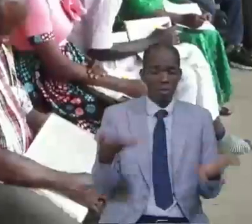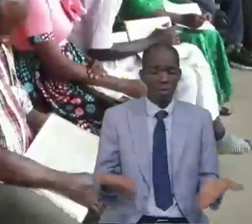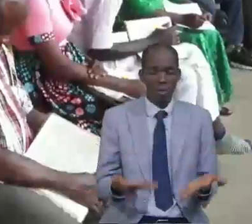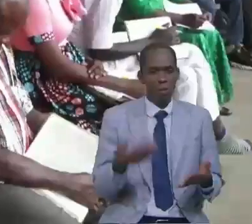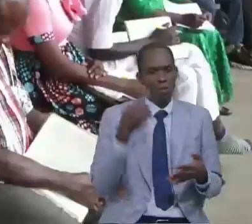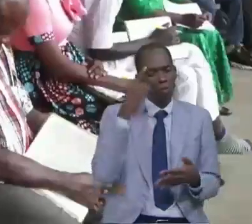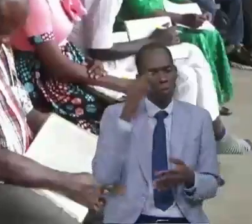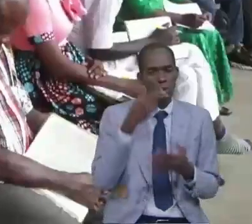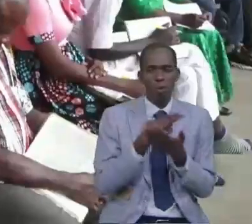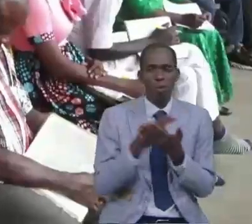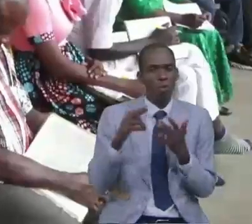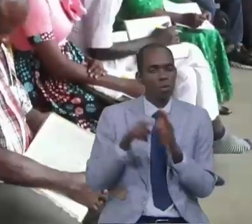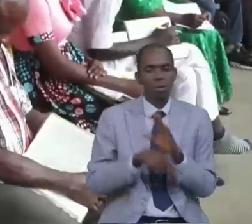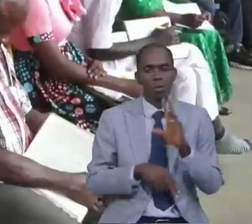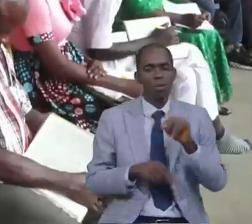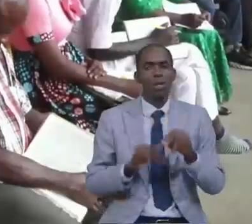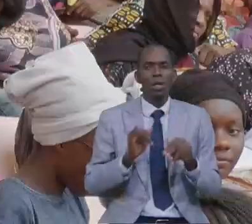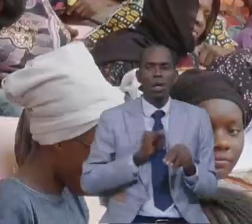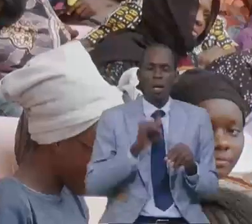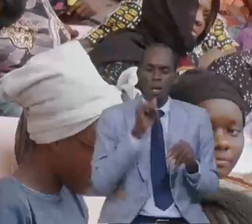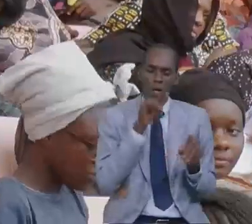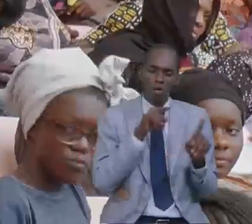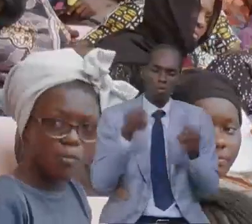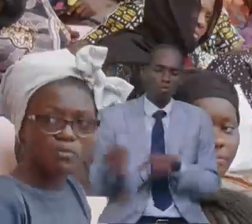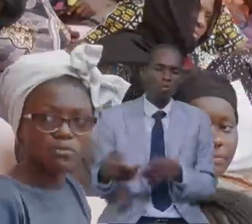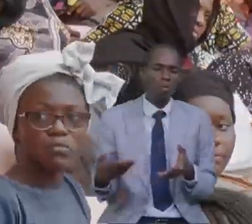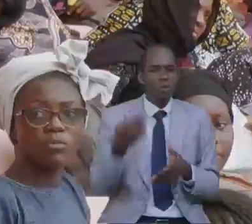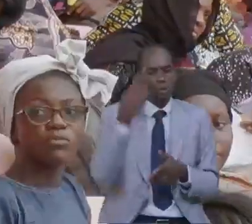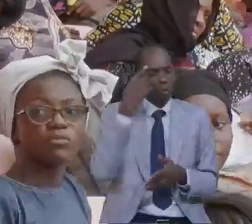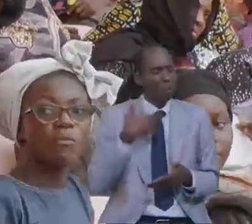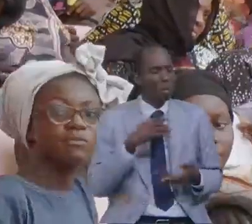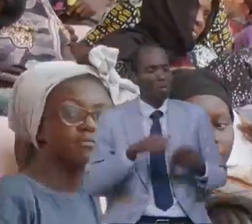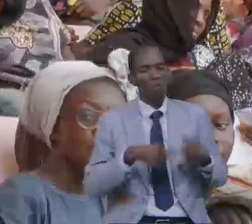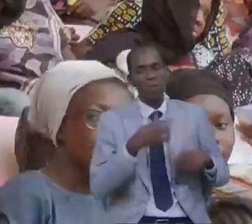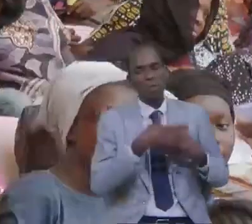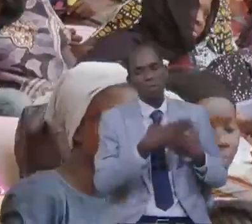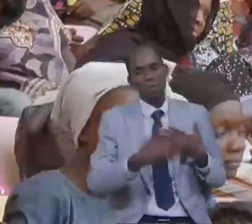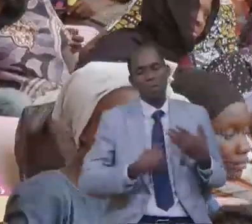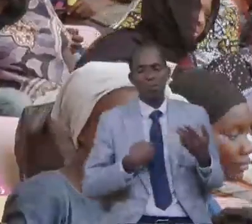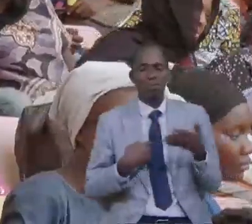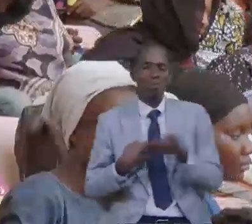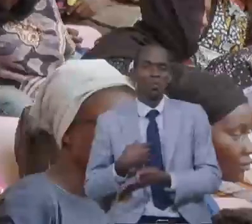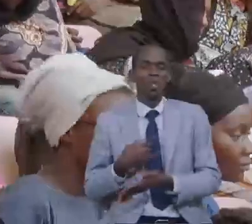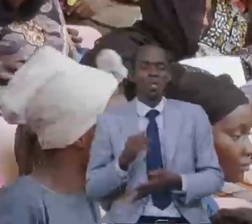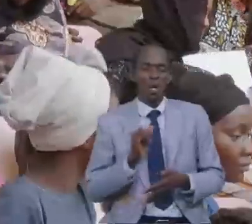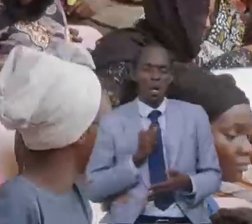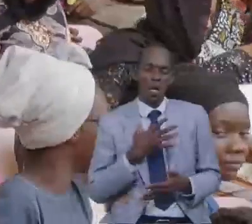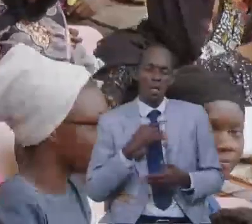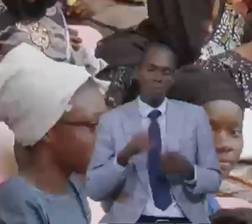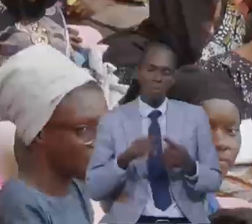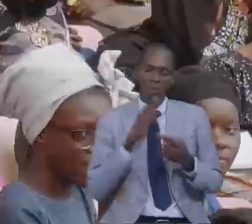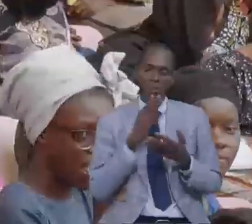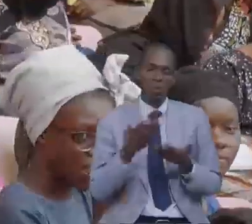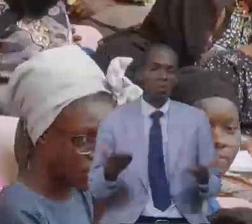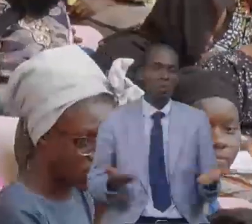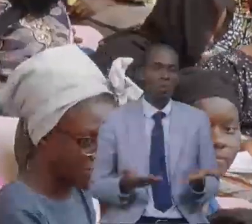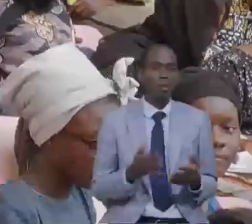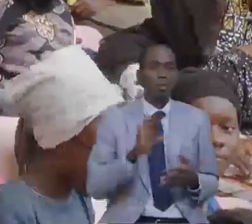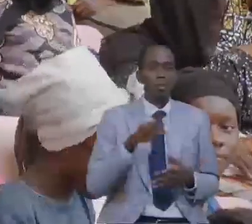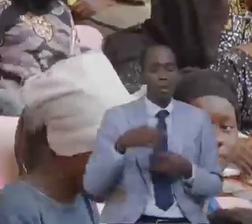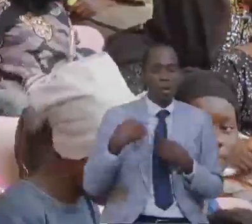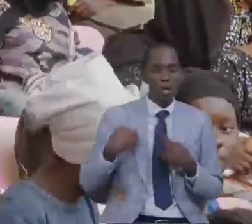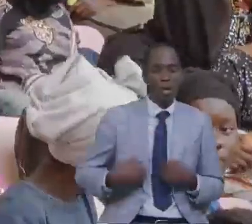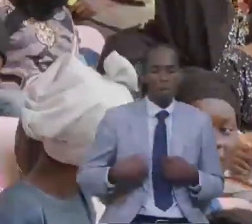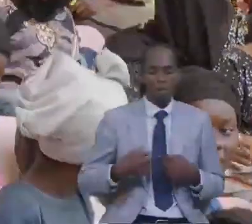here. Your heart, your mind, your personality is not here. You're like, is